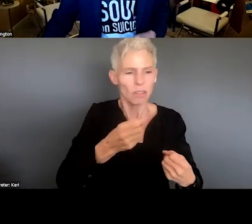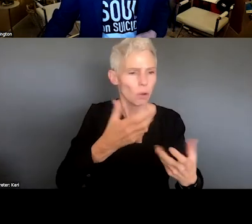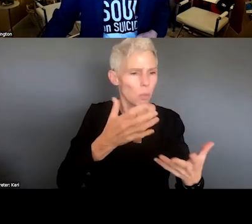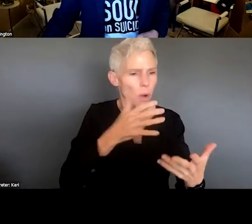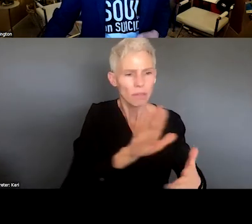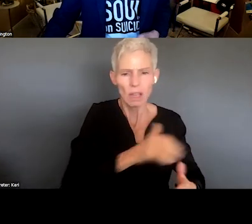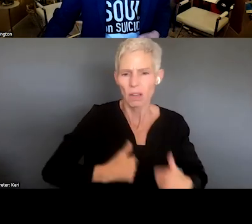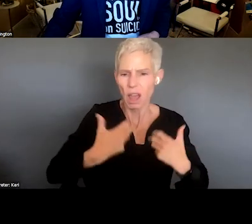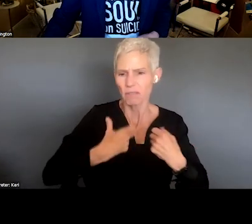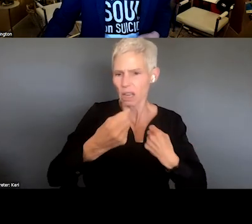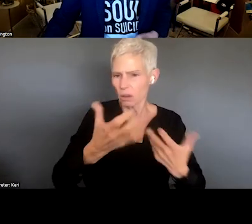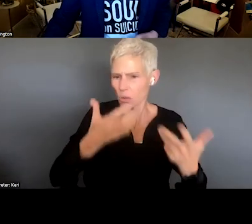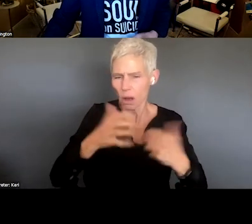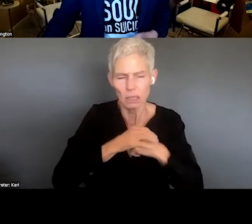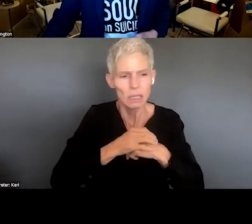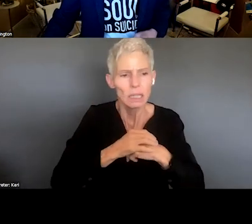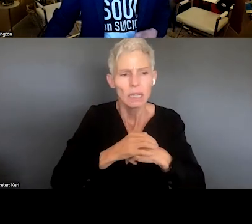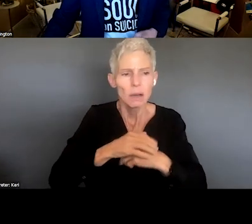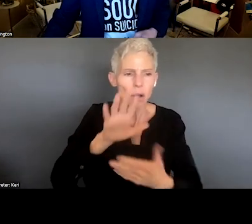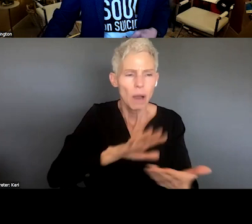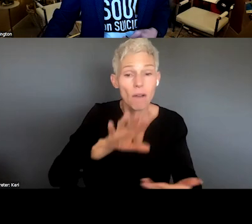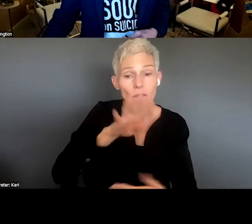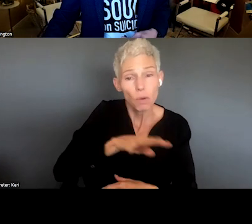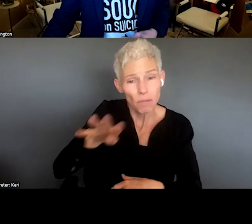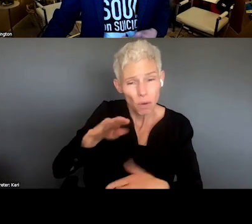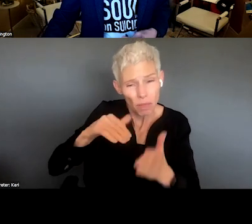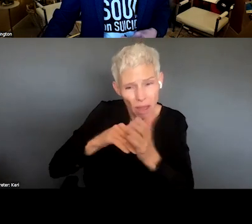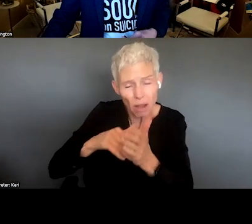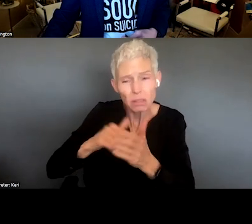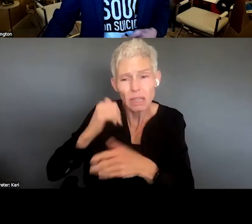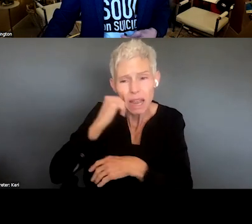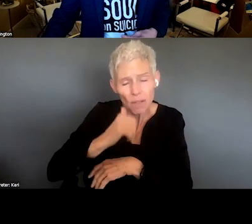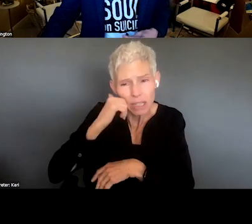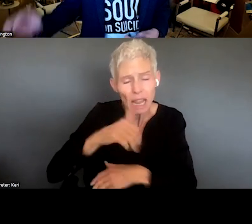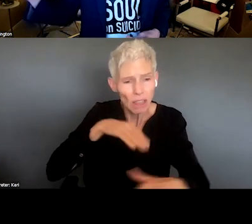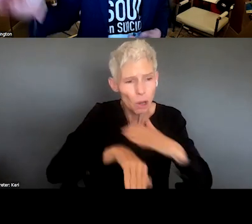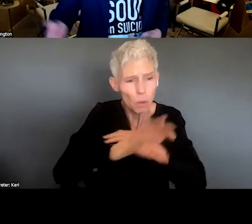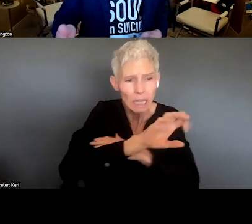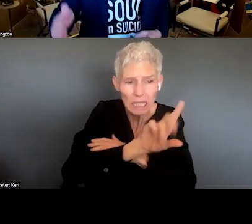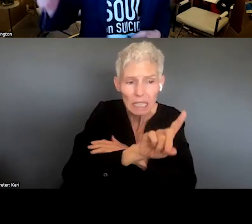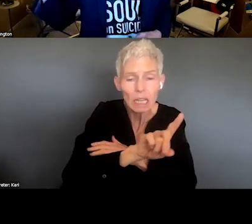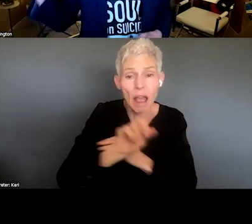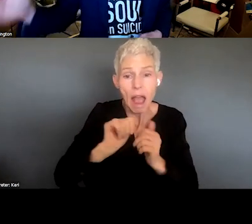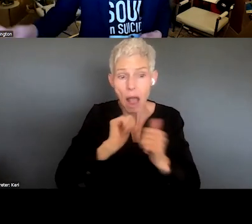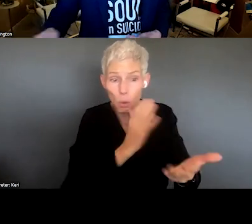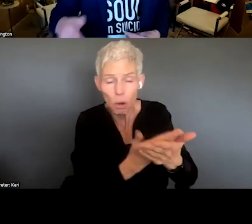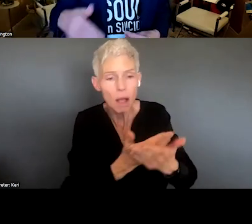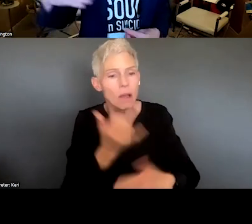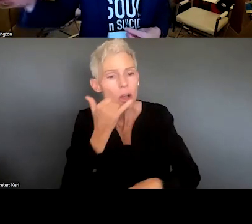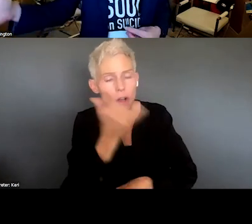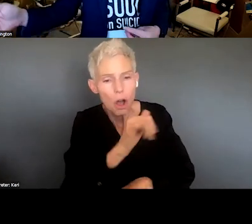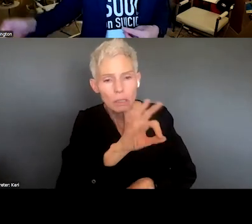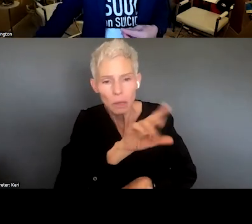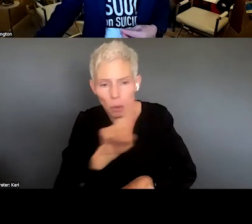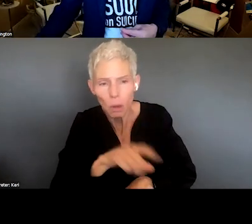think. 44,000 every single day are in an ED. They got there by calling 911, 988. They